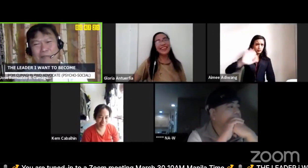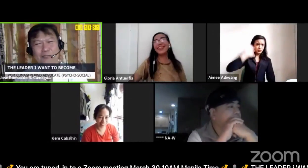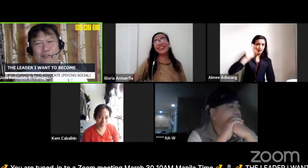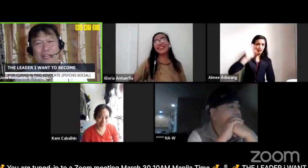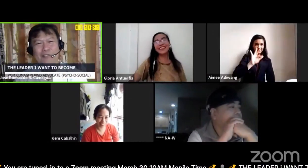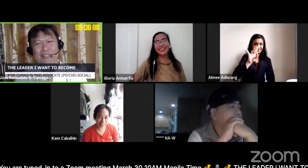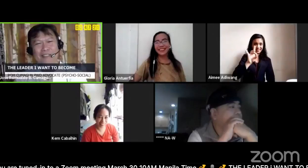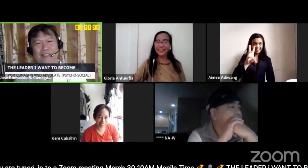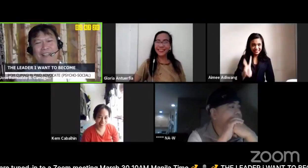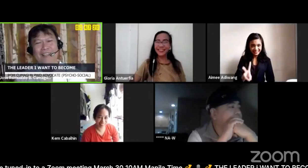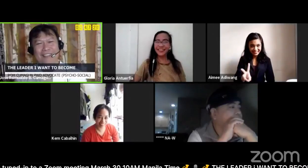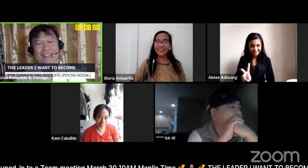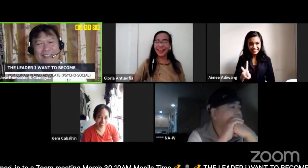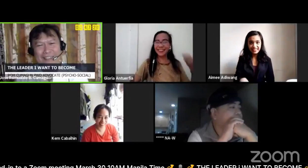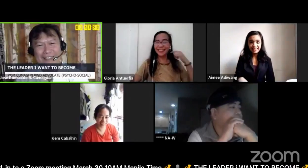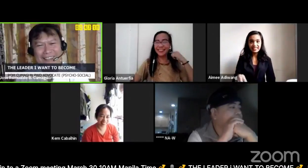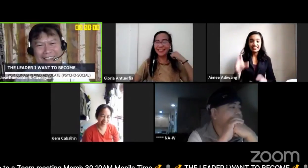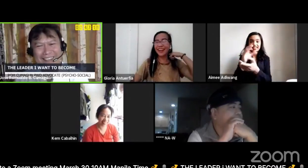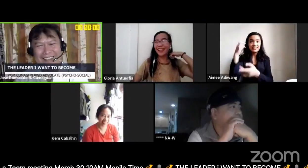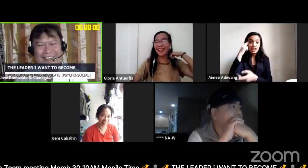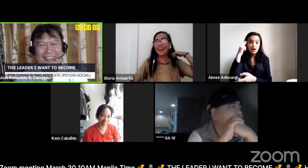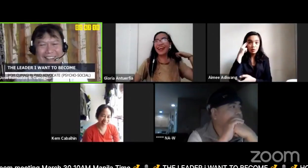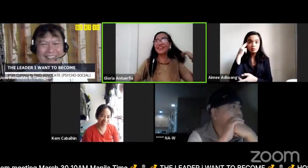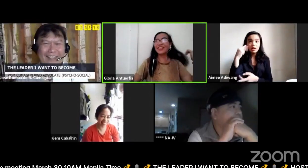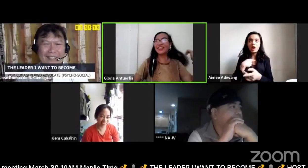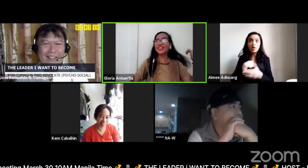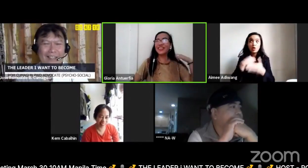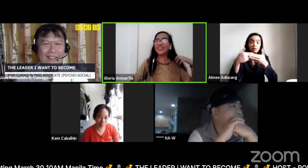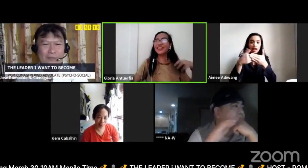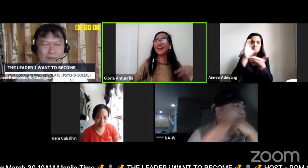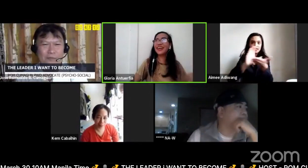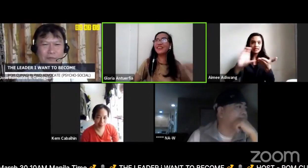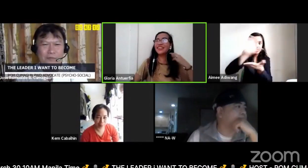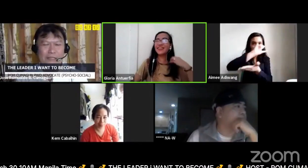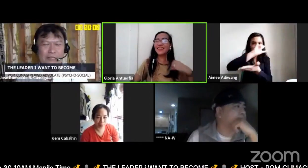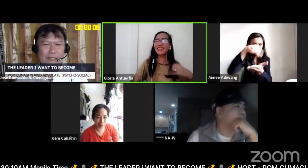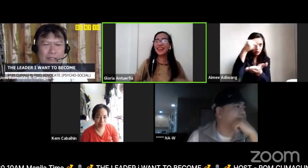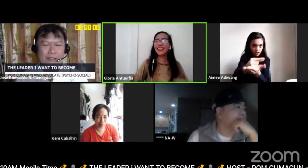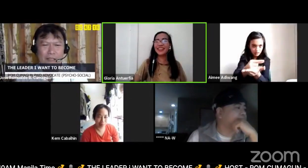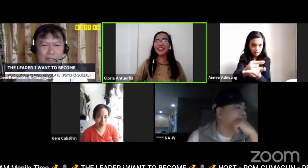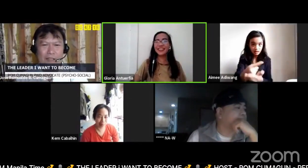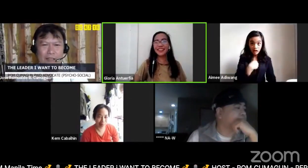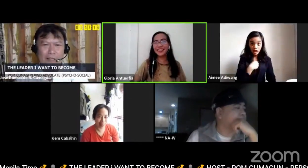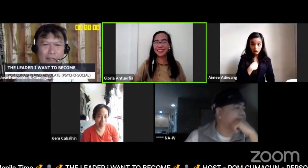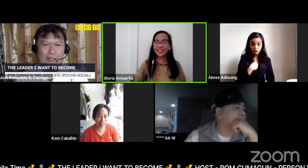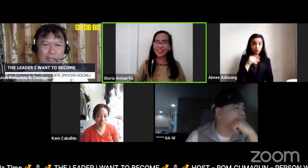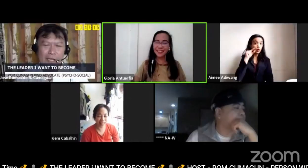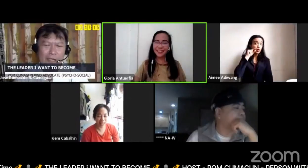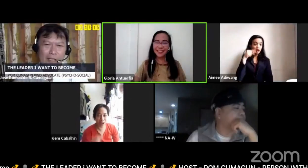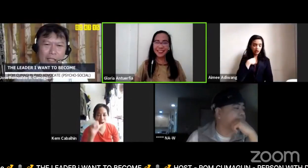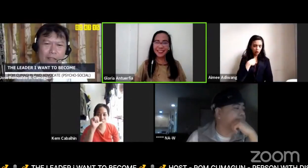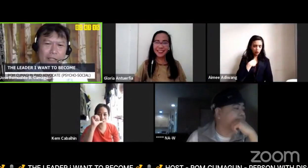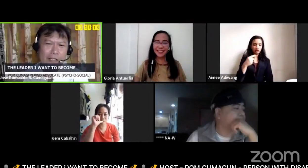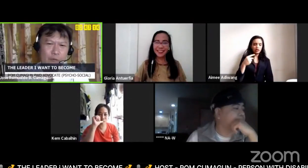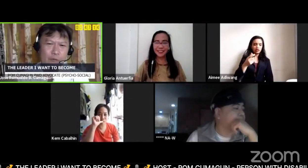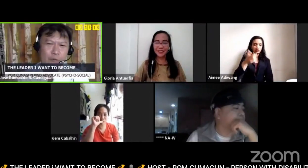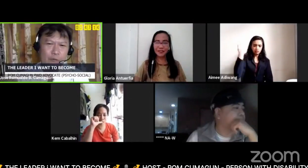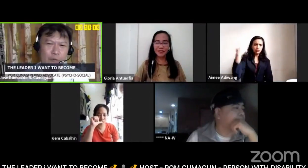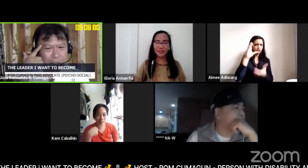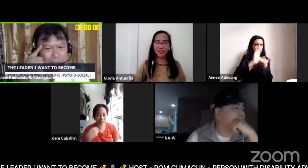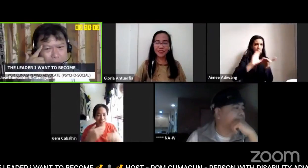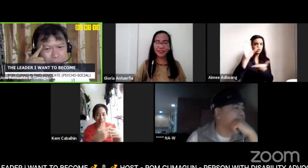Ako, I was Yes, about to graduate in college. I'm a student at the time in Stella Maris College. Uh,